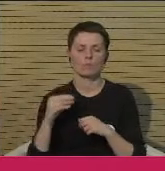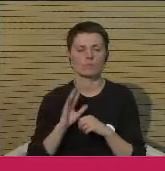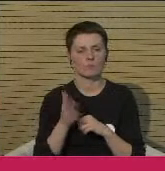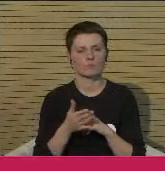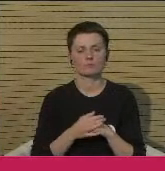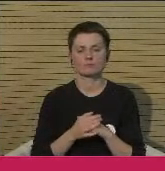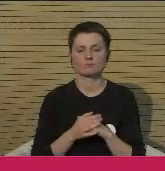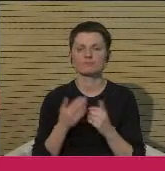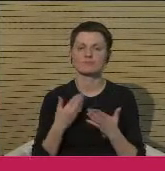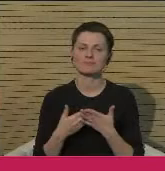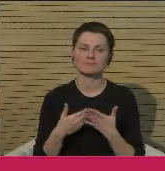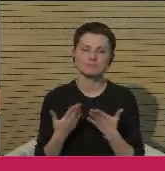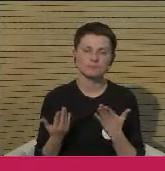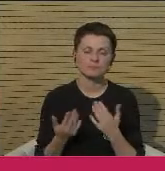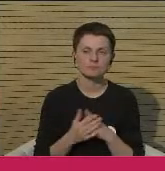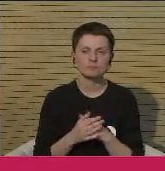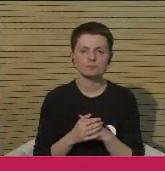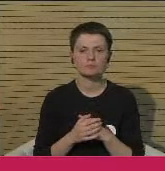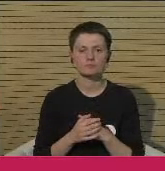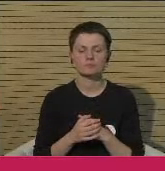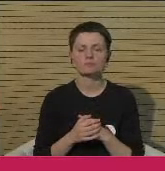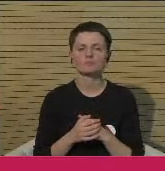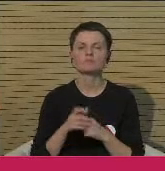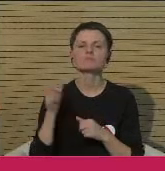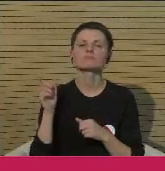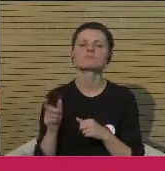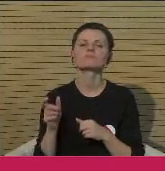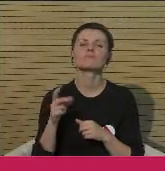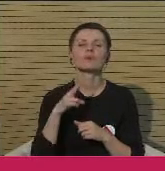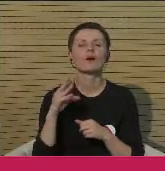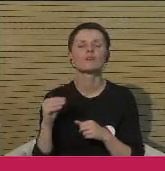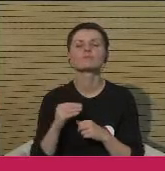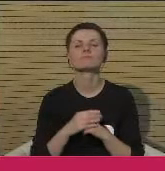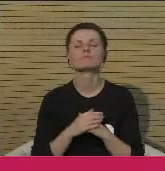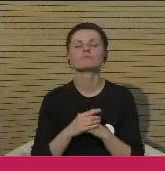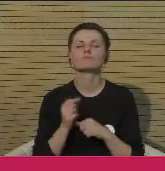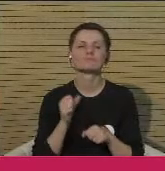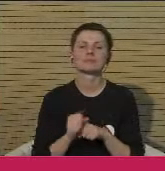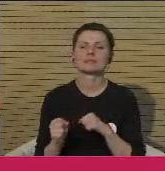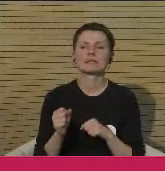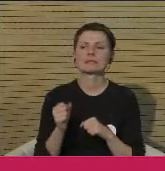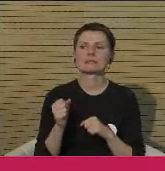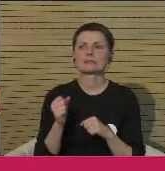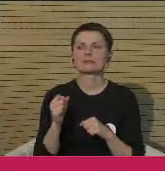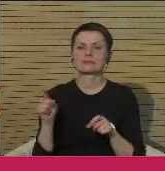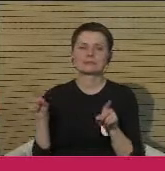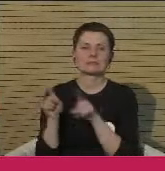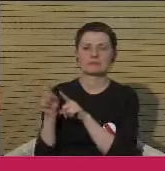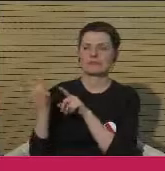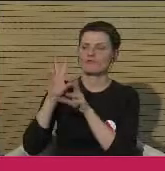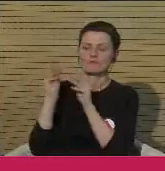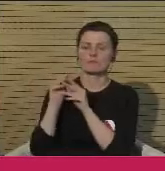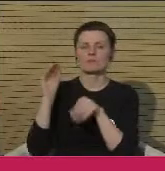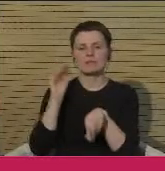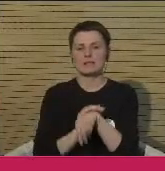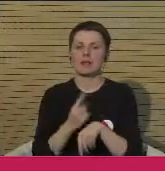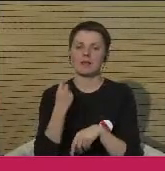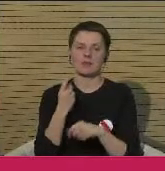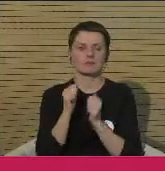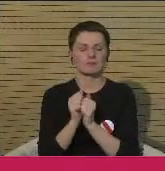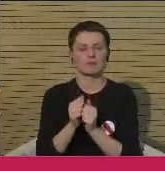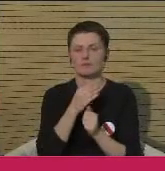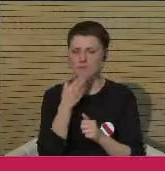Belarus, that would influence policies and political status and economic status of some European countries.